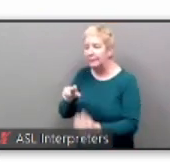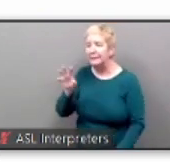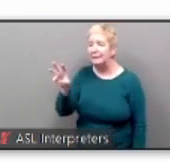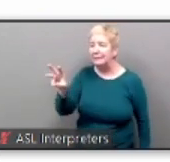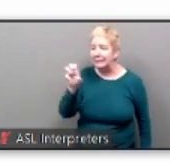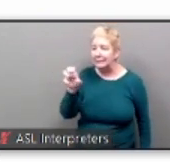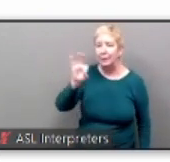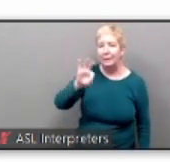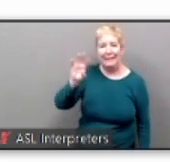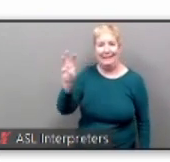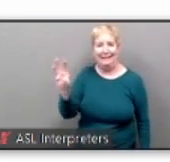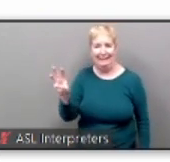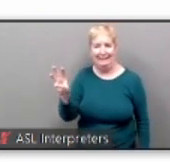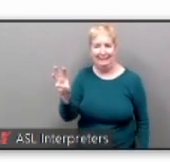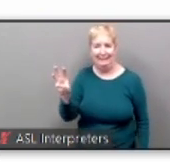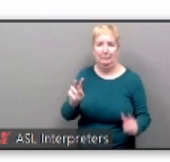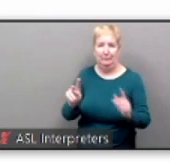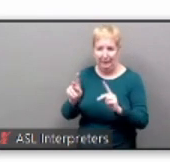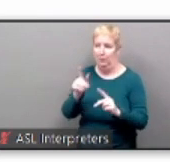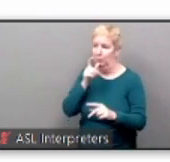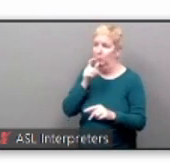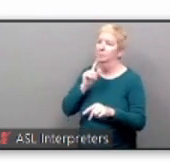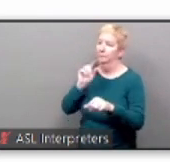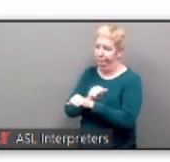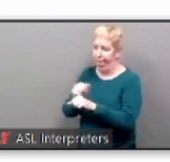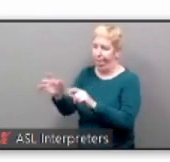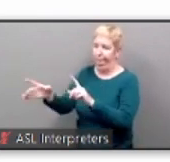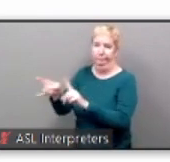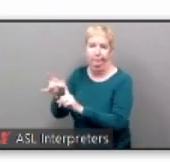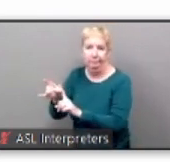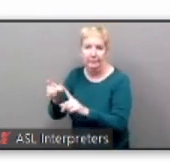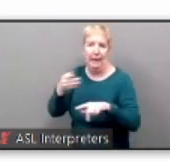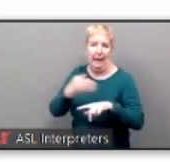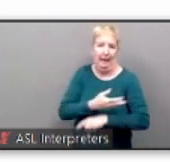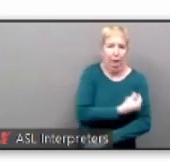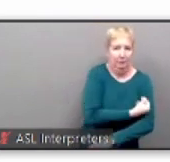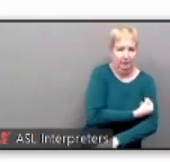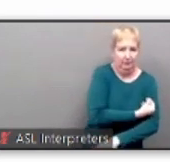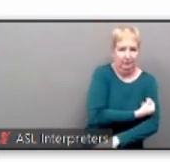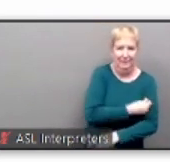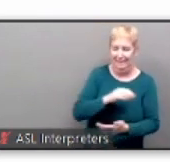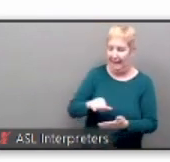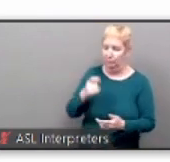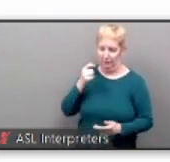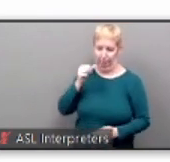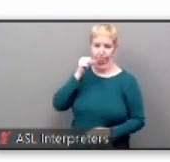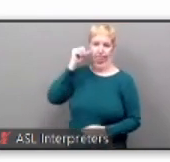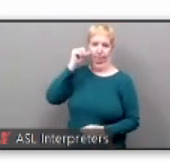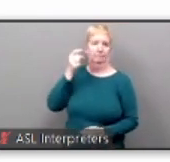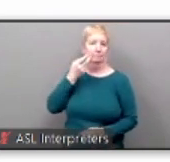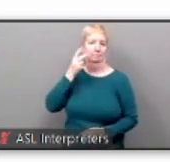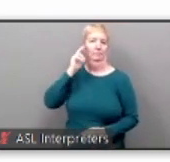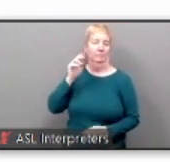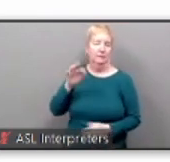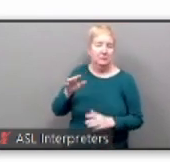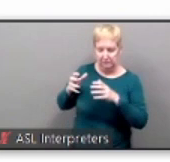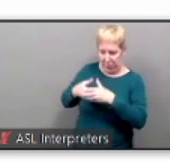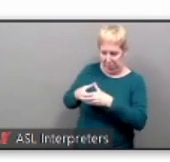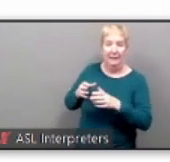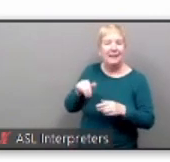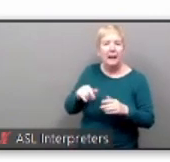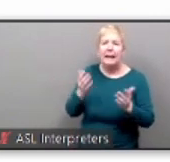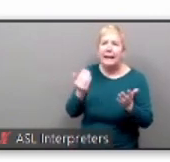696 breakthrough infections. This was as of June 1st, for also a very low rate